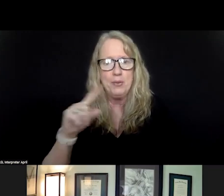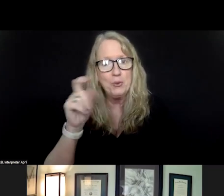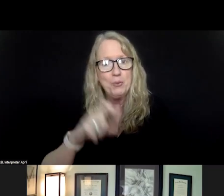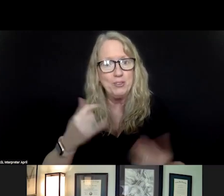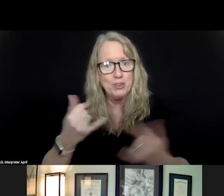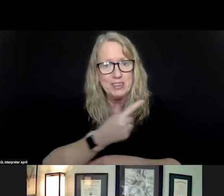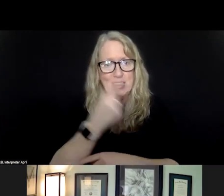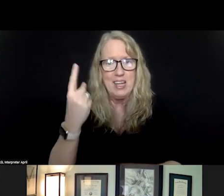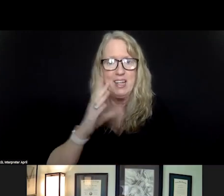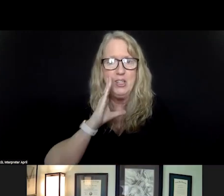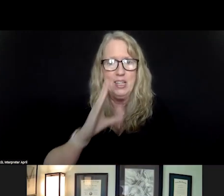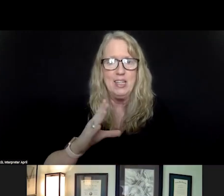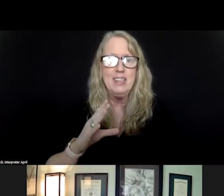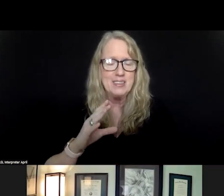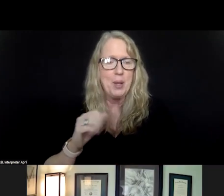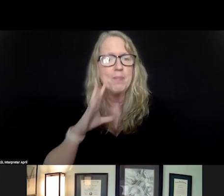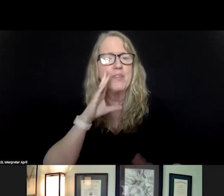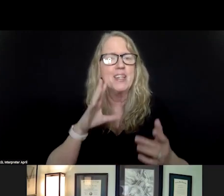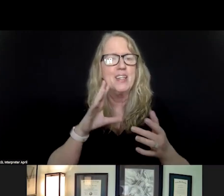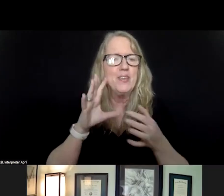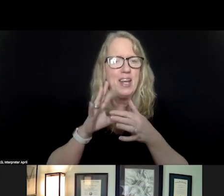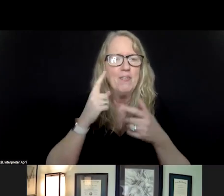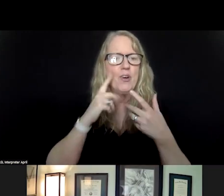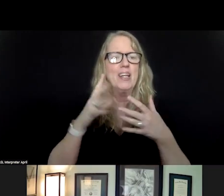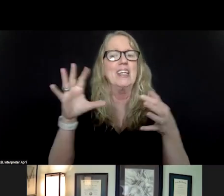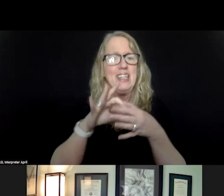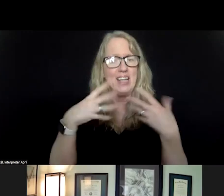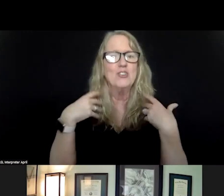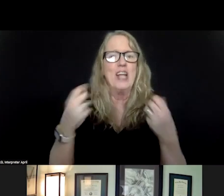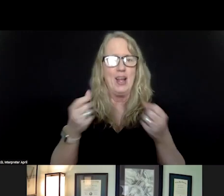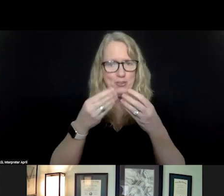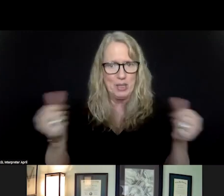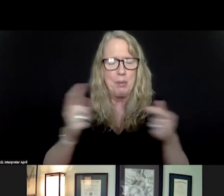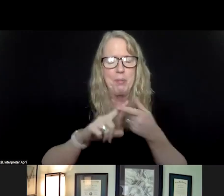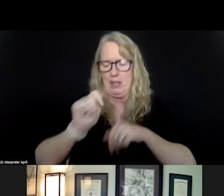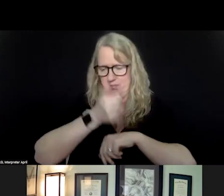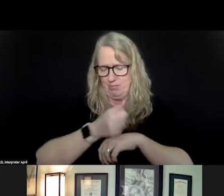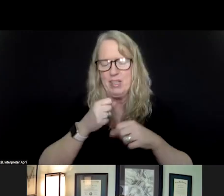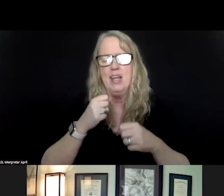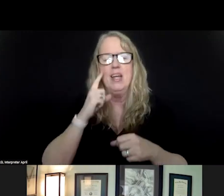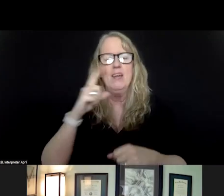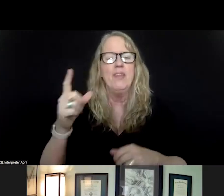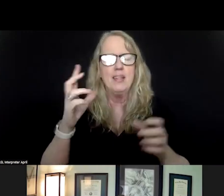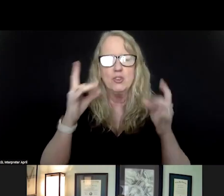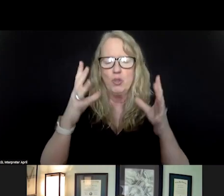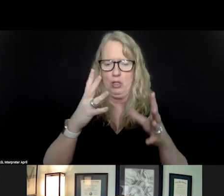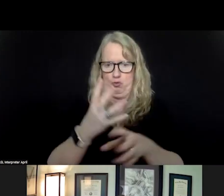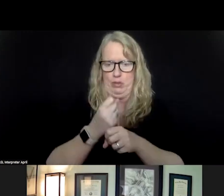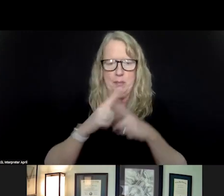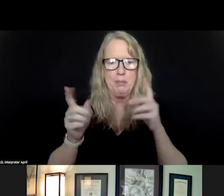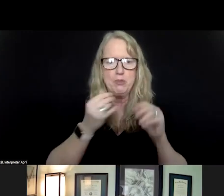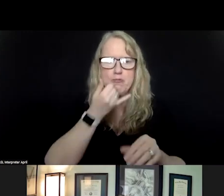you relates to Connection Health Solutions. So Connection Health Solutions pioneered crisis receiving no wrong door